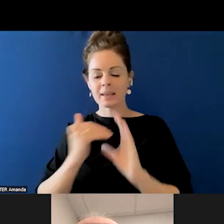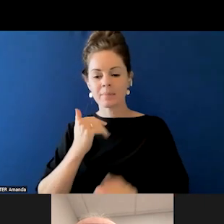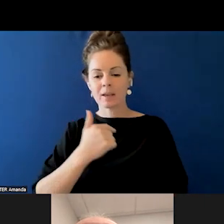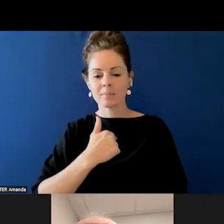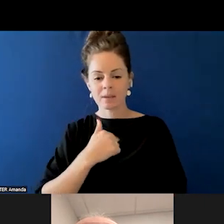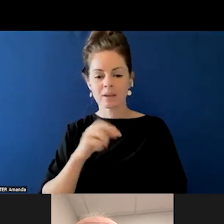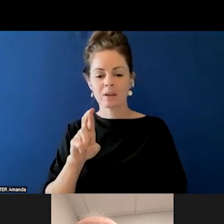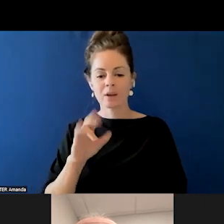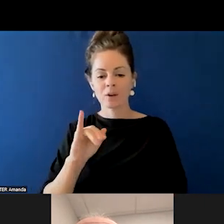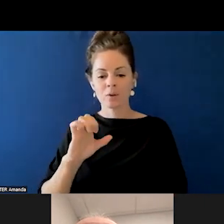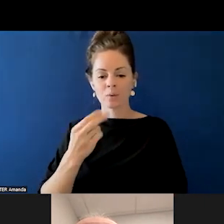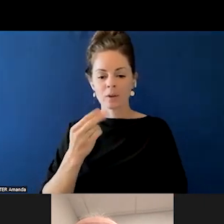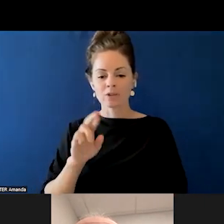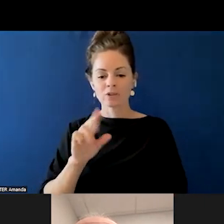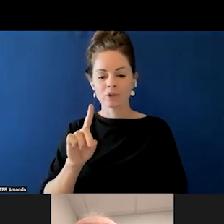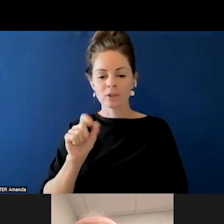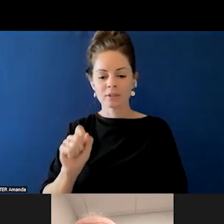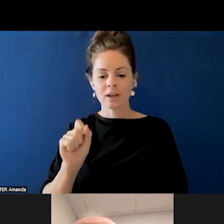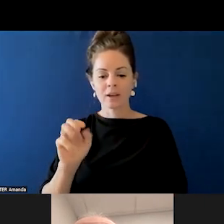richard.mckeon, MCKEON, at